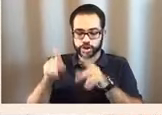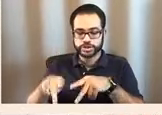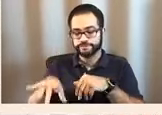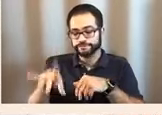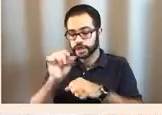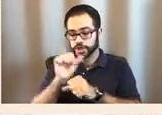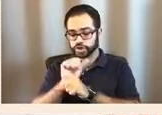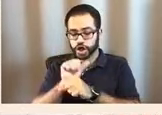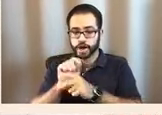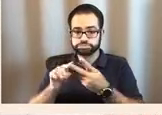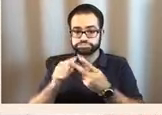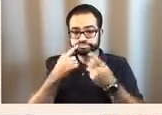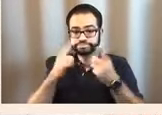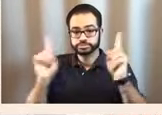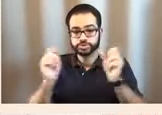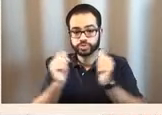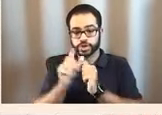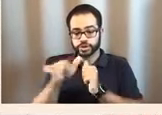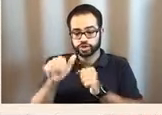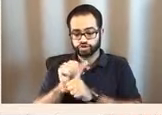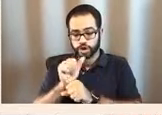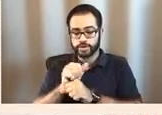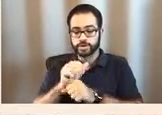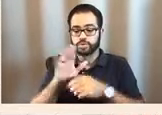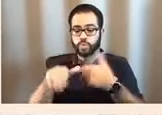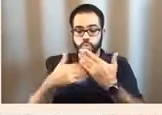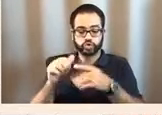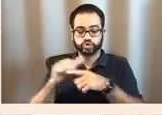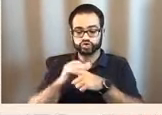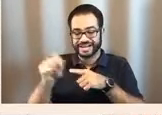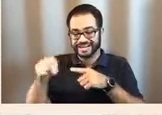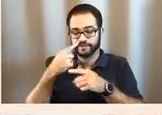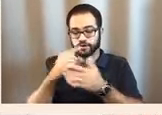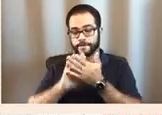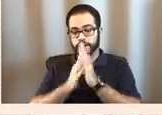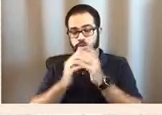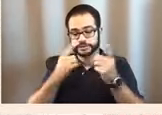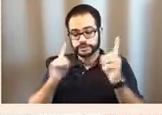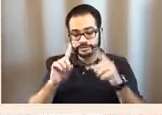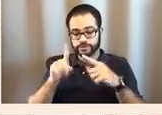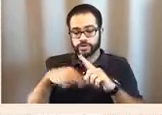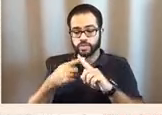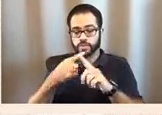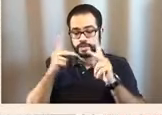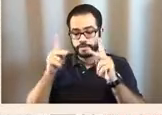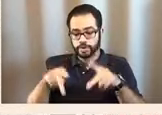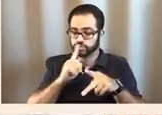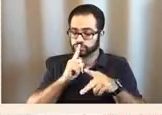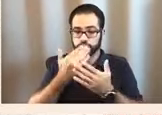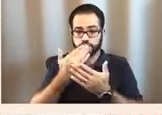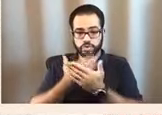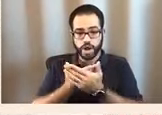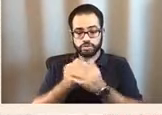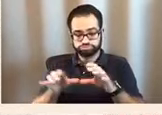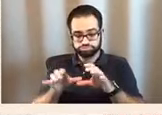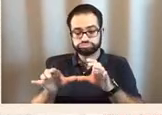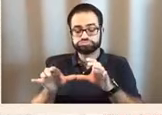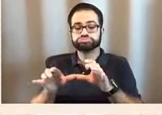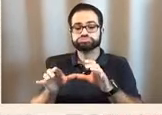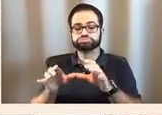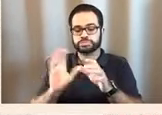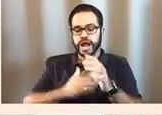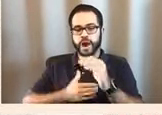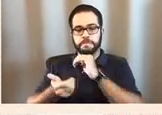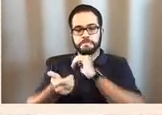the training they need to be successful, and when the individual's doing really well on the job site, our partner